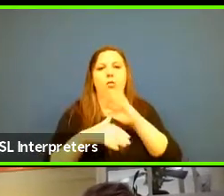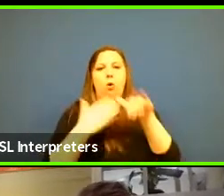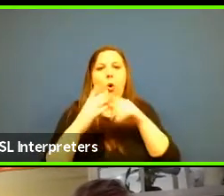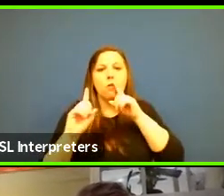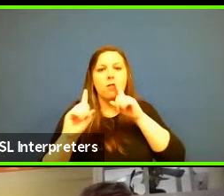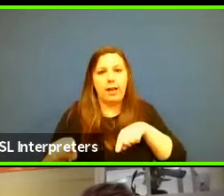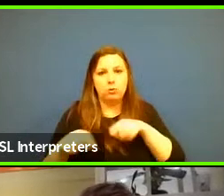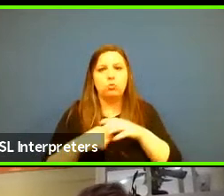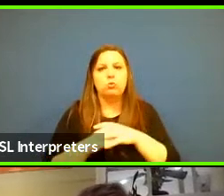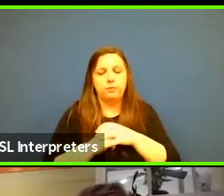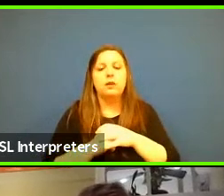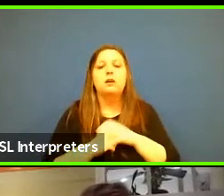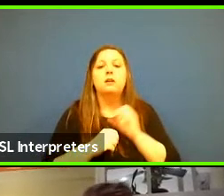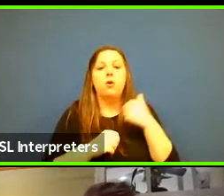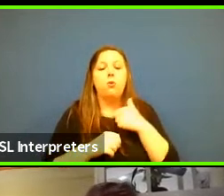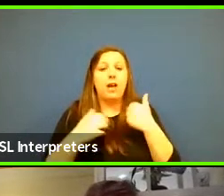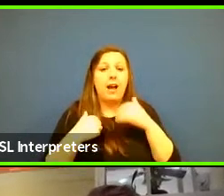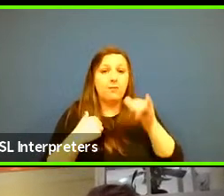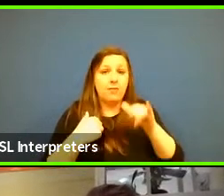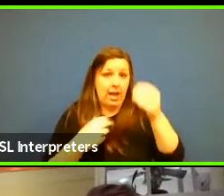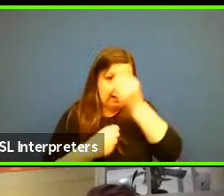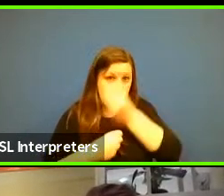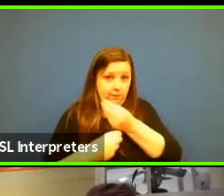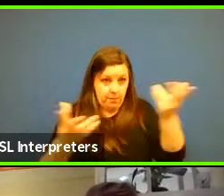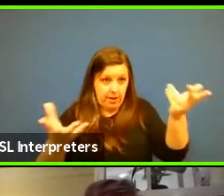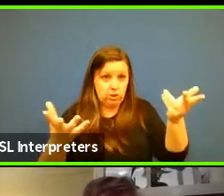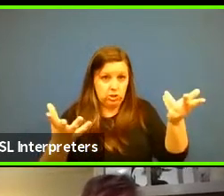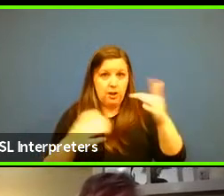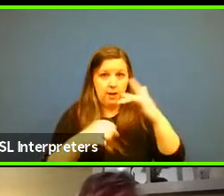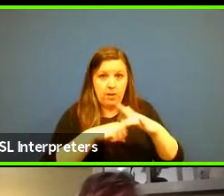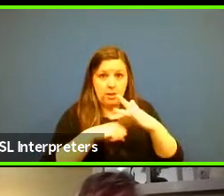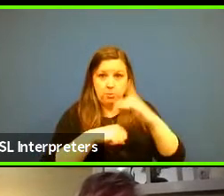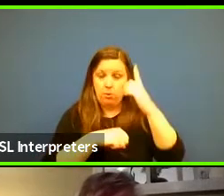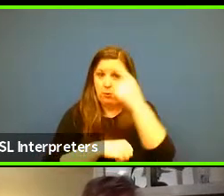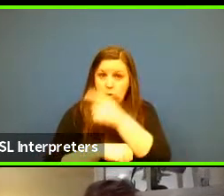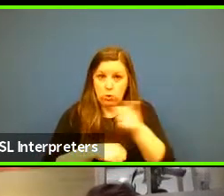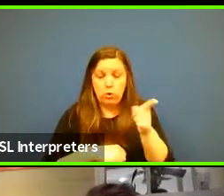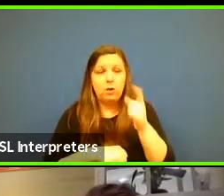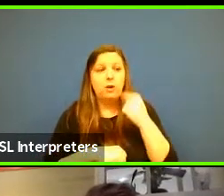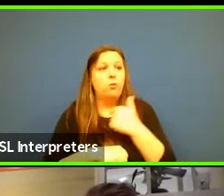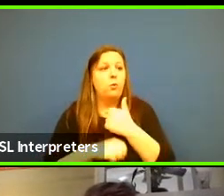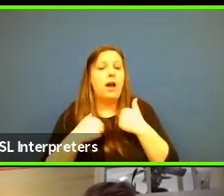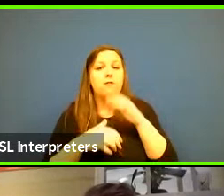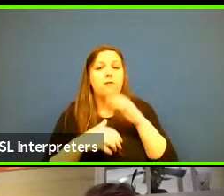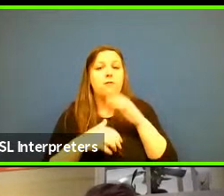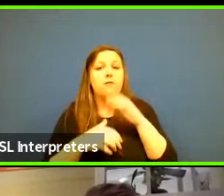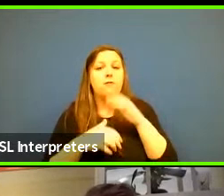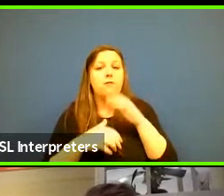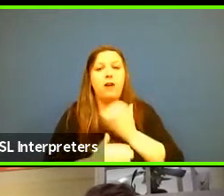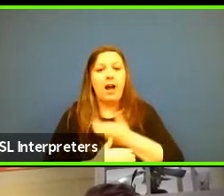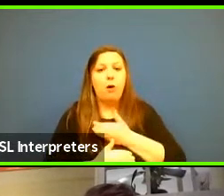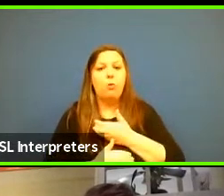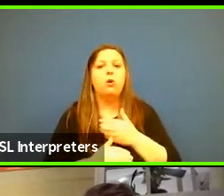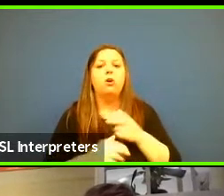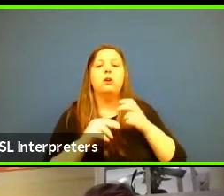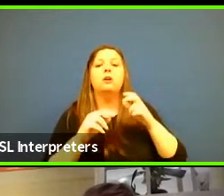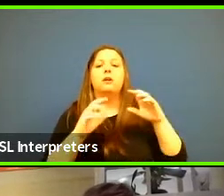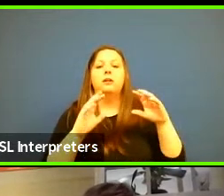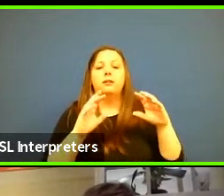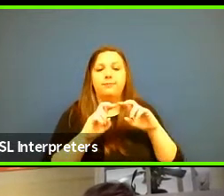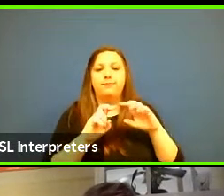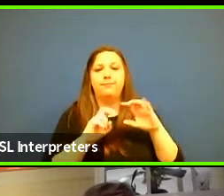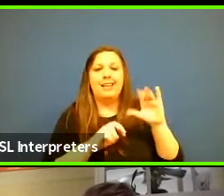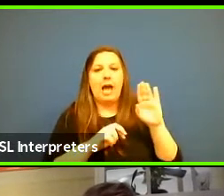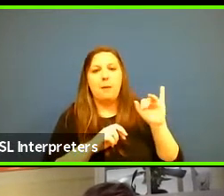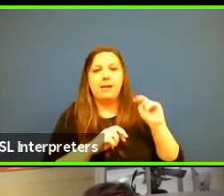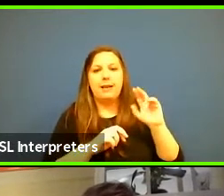So we have that information out there for you. We have all of our cabinet plus Nurse Amy Rourke have